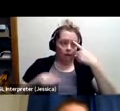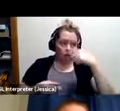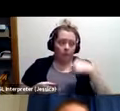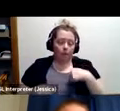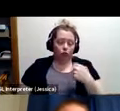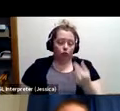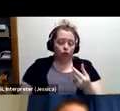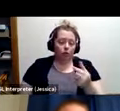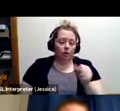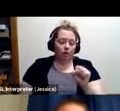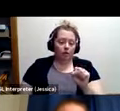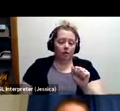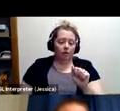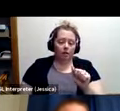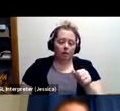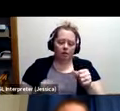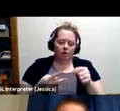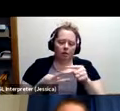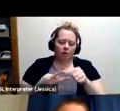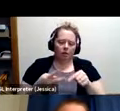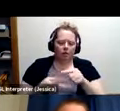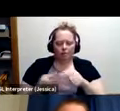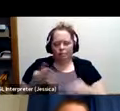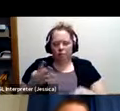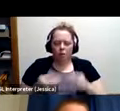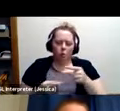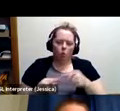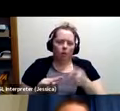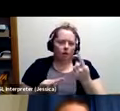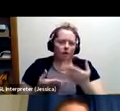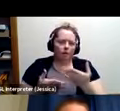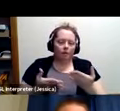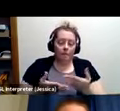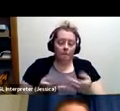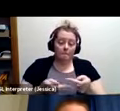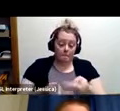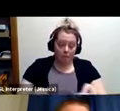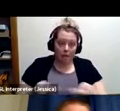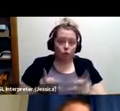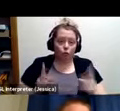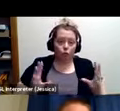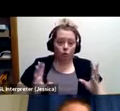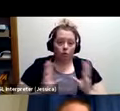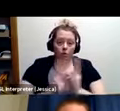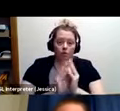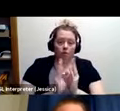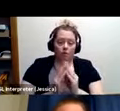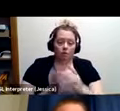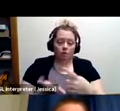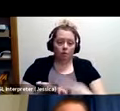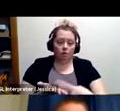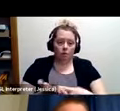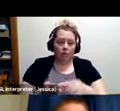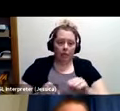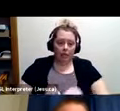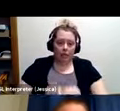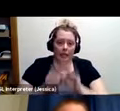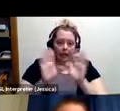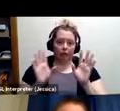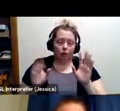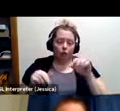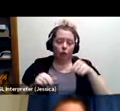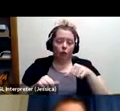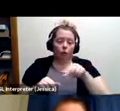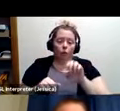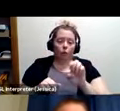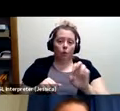things. One is it's just a spot for queer folks to come together in solidarity and hold space with one another. I think when you get queer young people together, it's